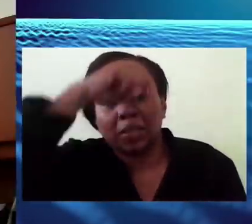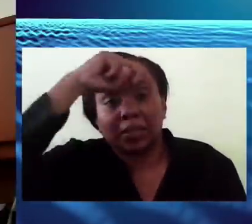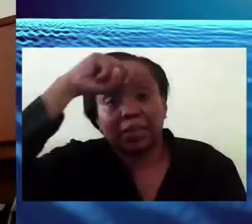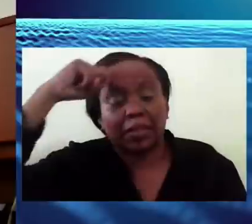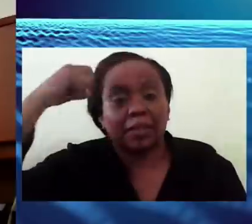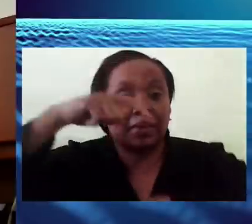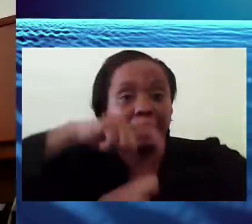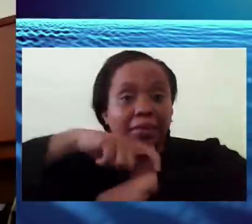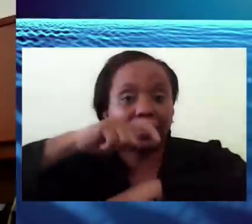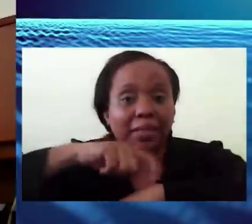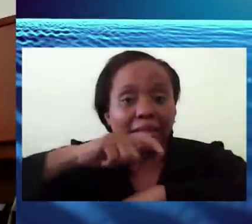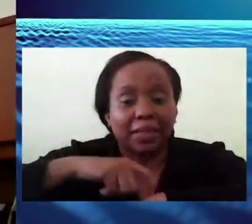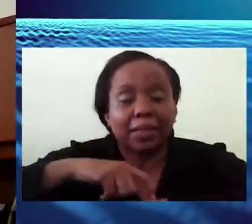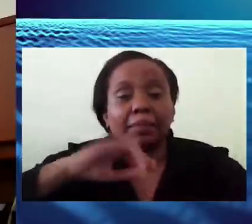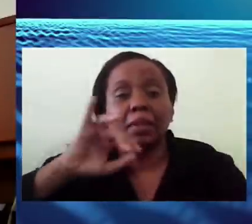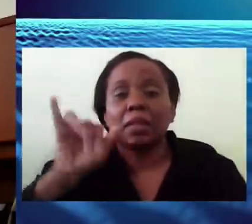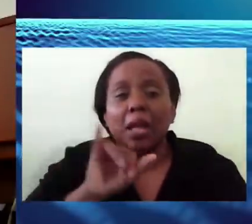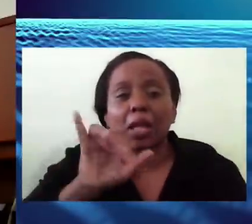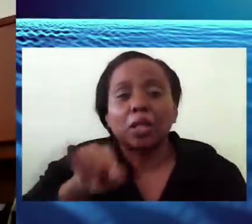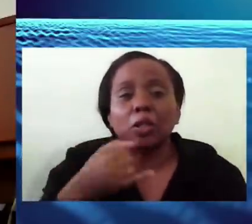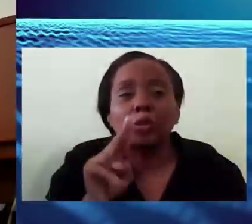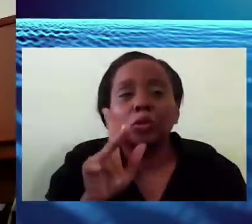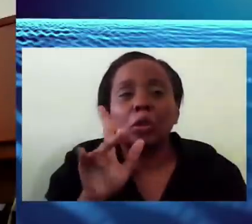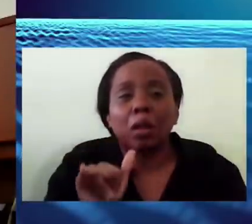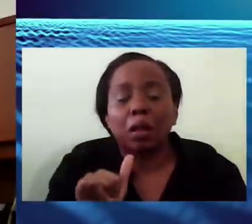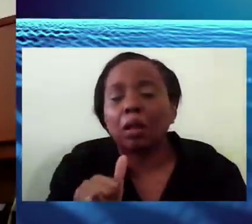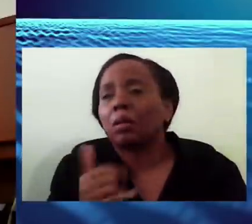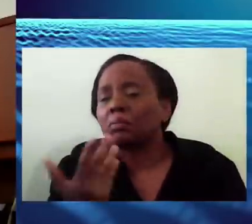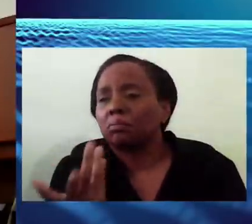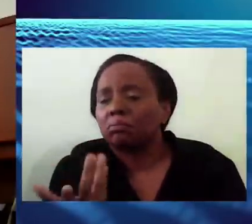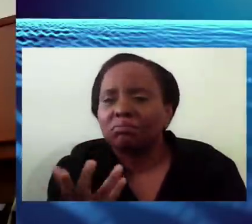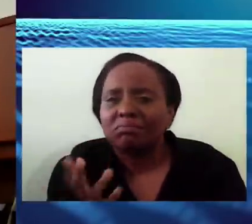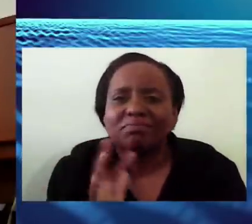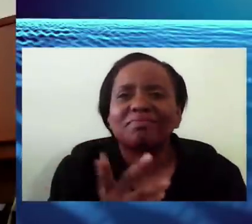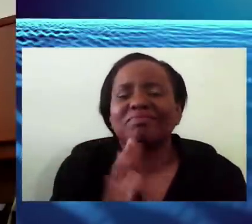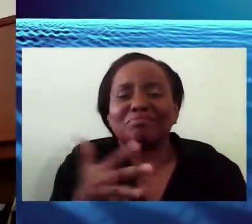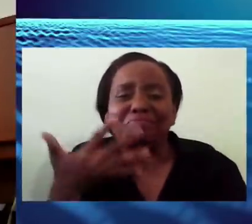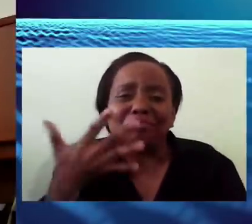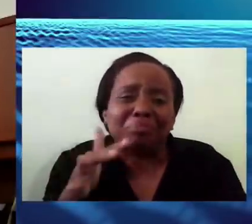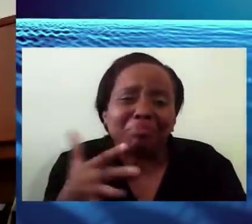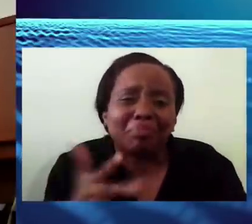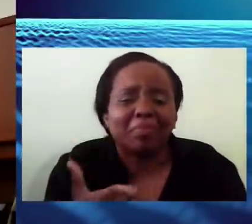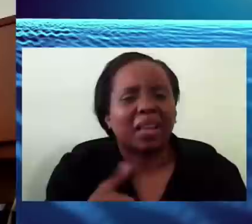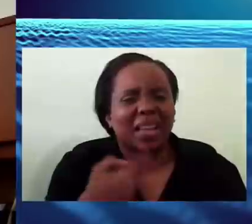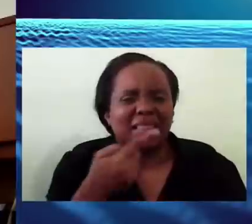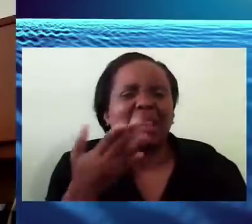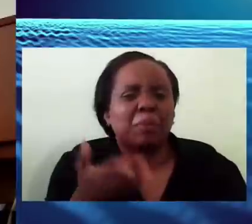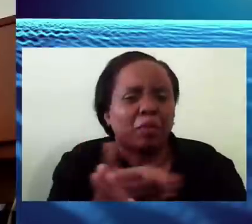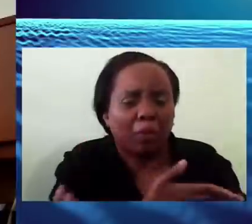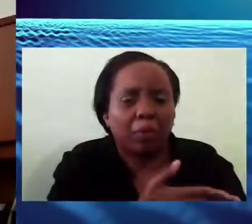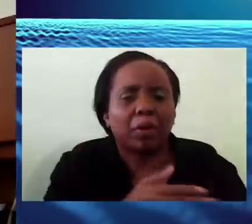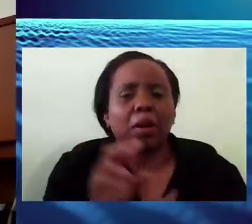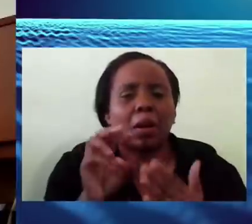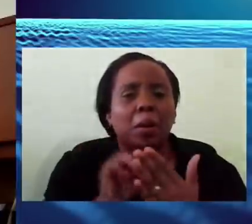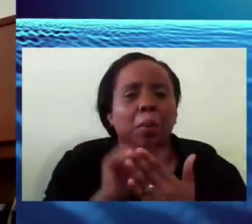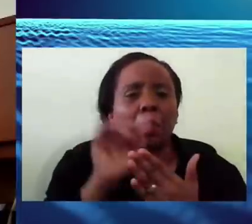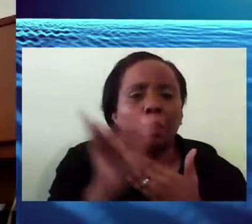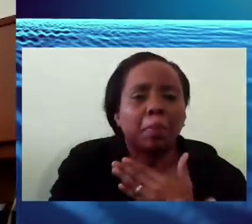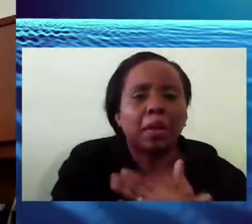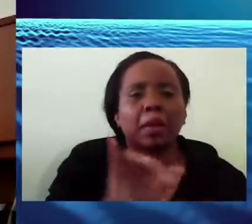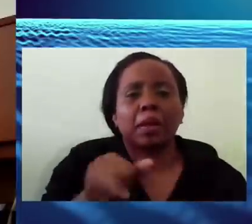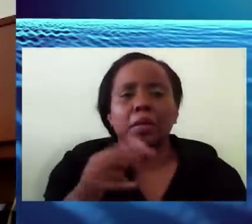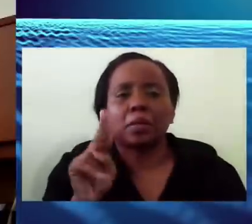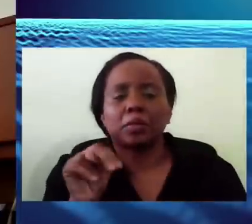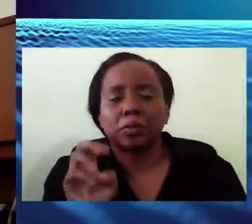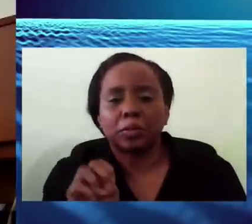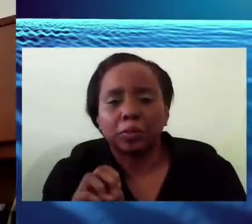it's lukewarm, it's modest, and I think I may have said that in the last time I addressed the country. From May, June or so, you'll probably see it a